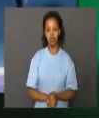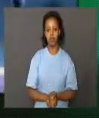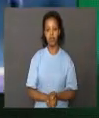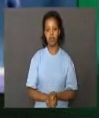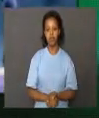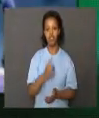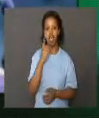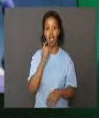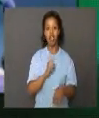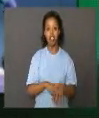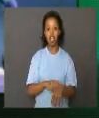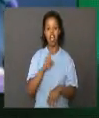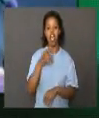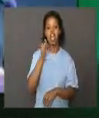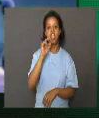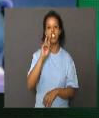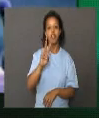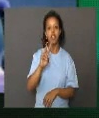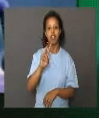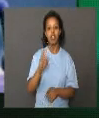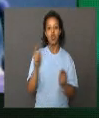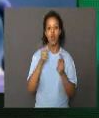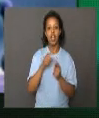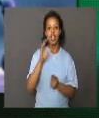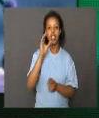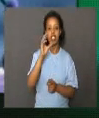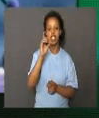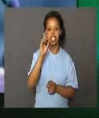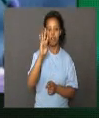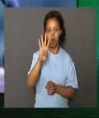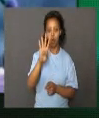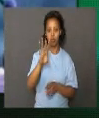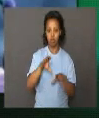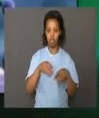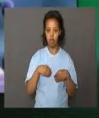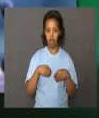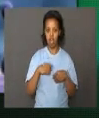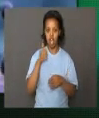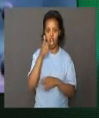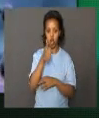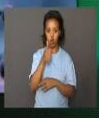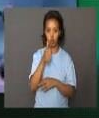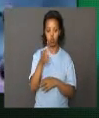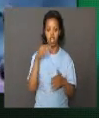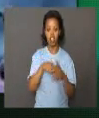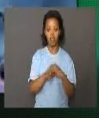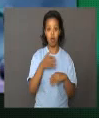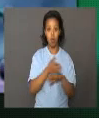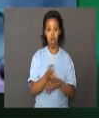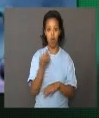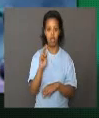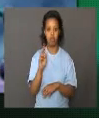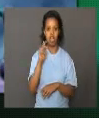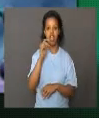Once HIV has attached to the CD4 receptors on the surface of a T helper